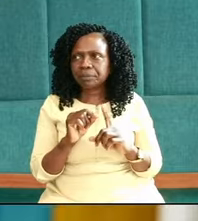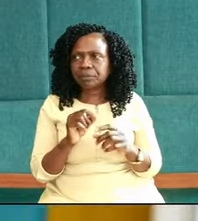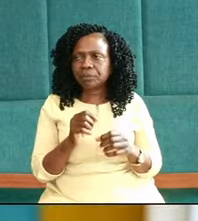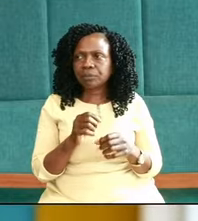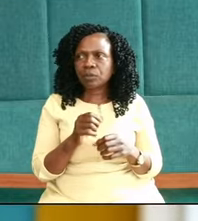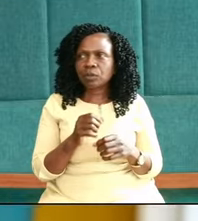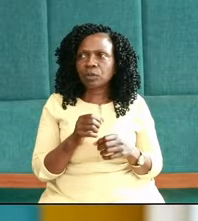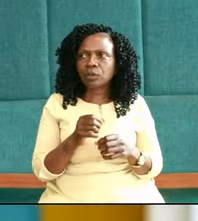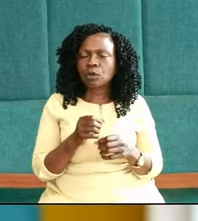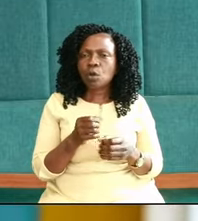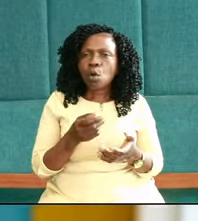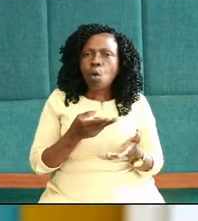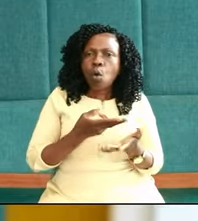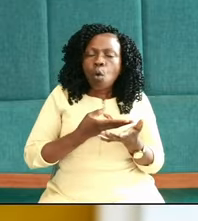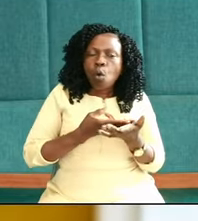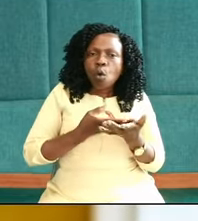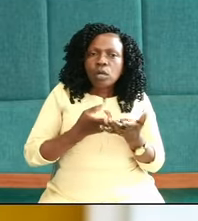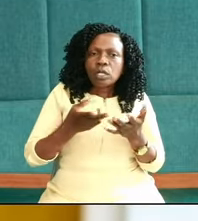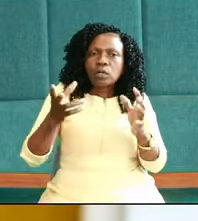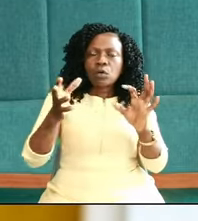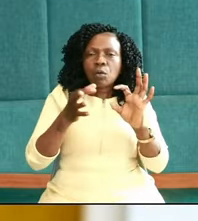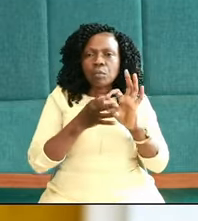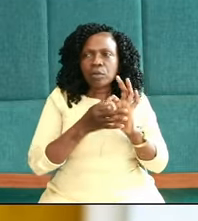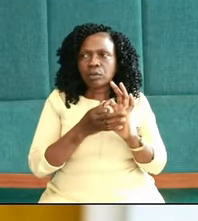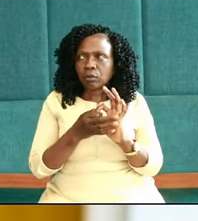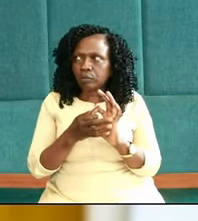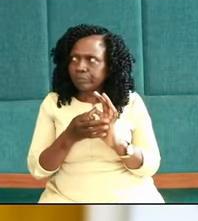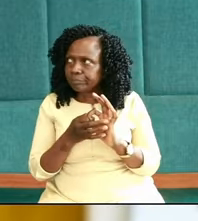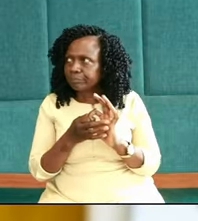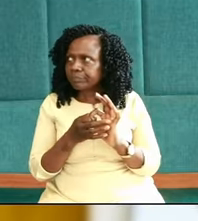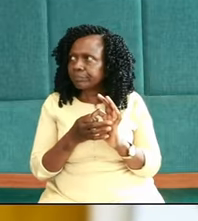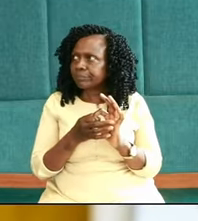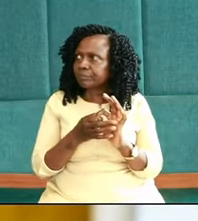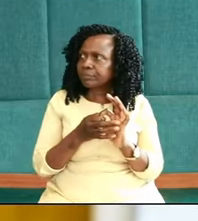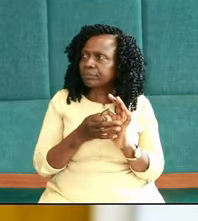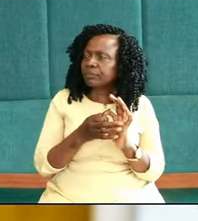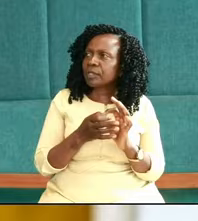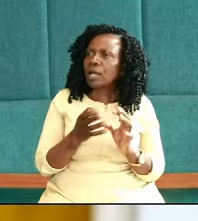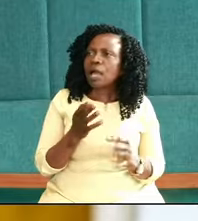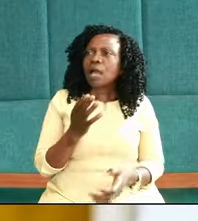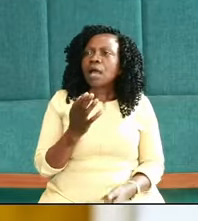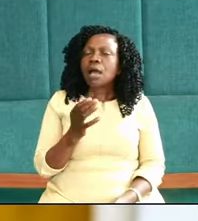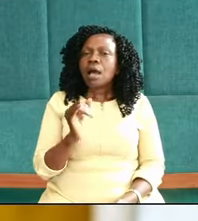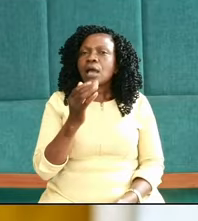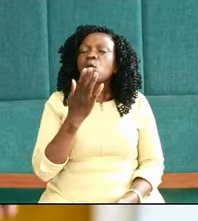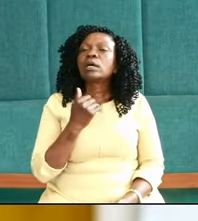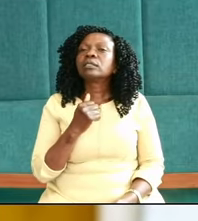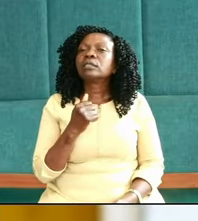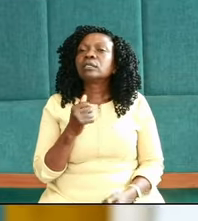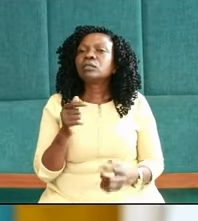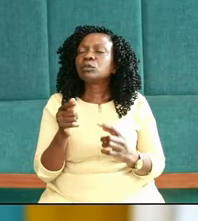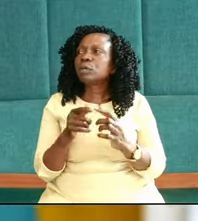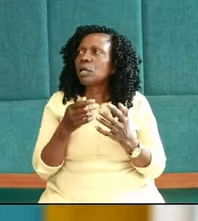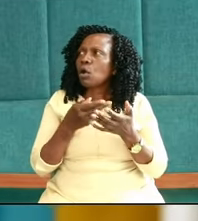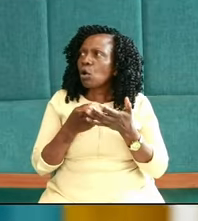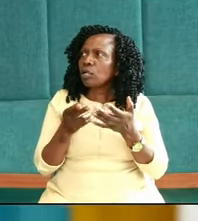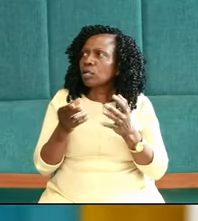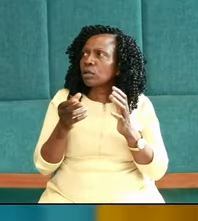holding communion with my Lord. I want to be holding communion with my